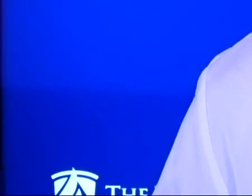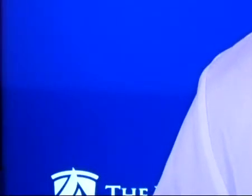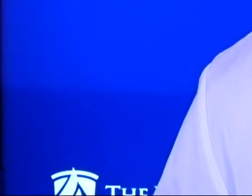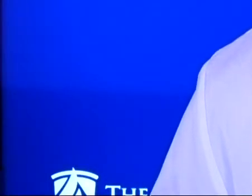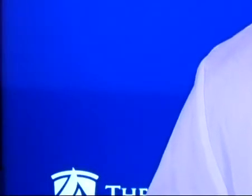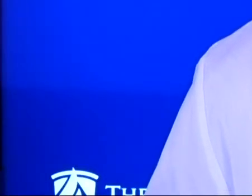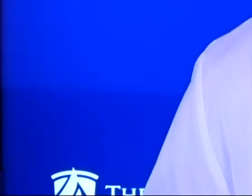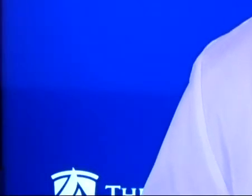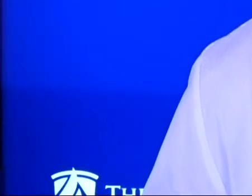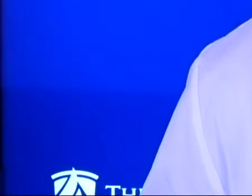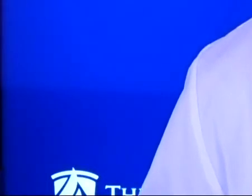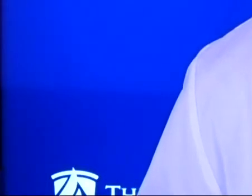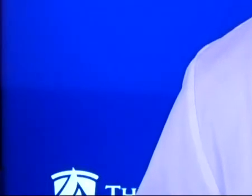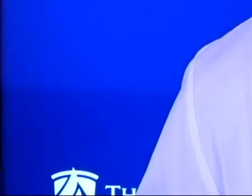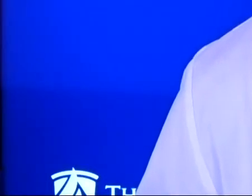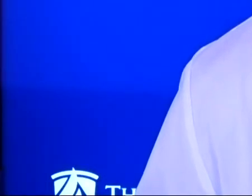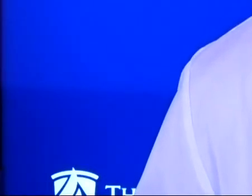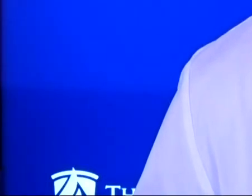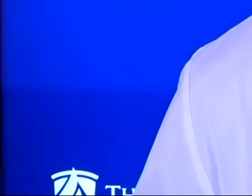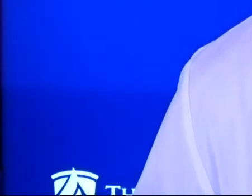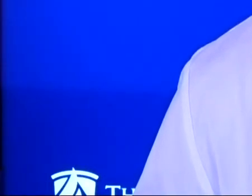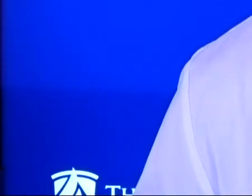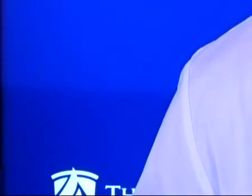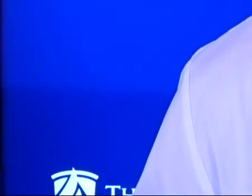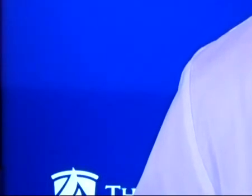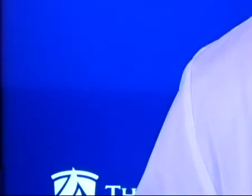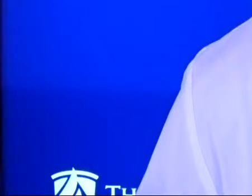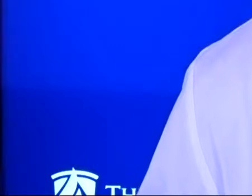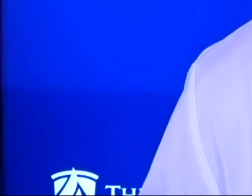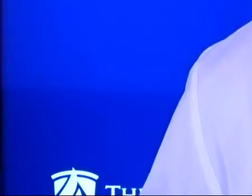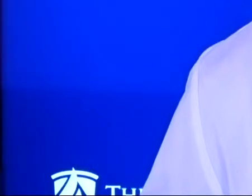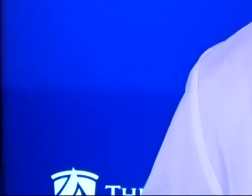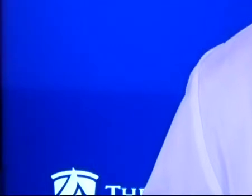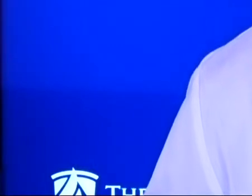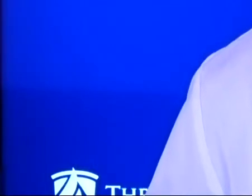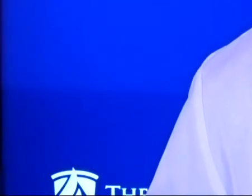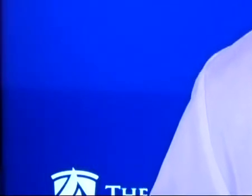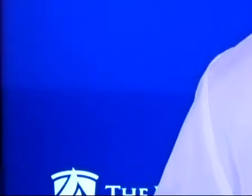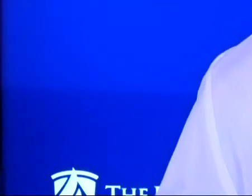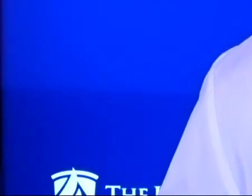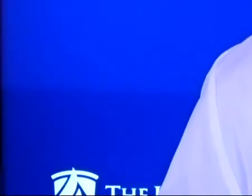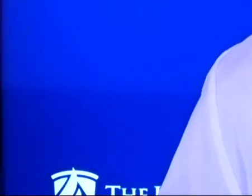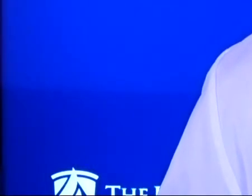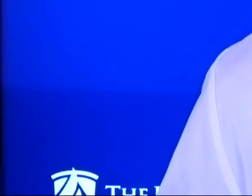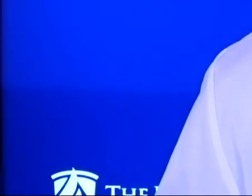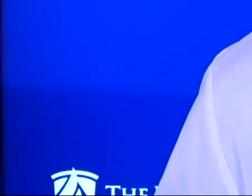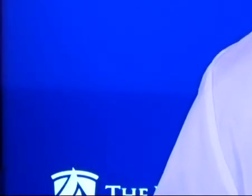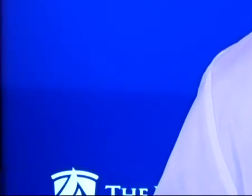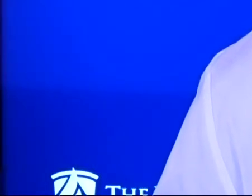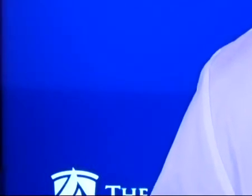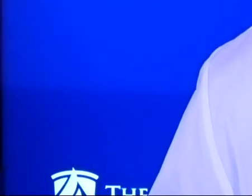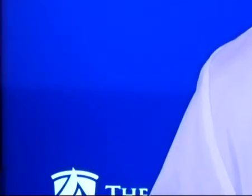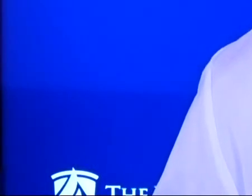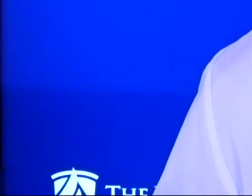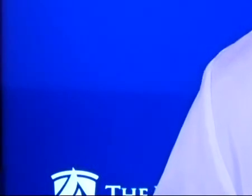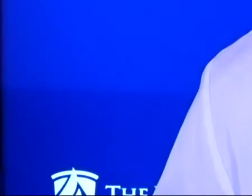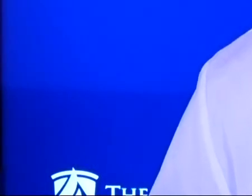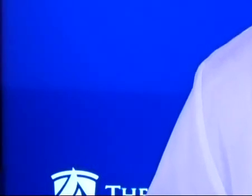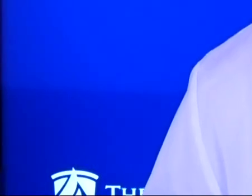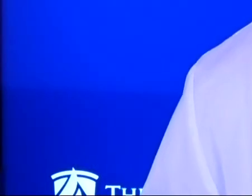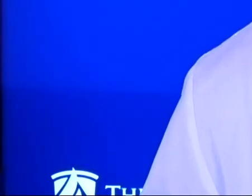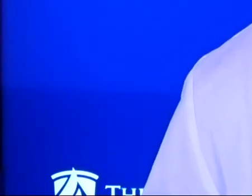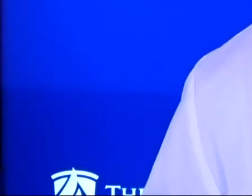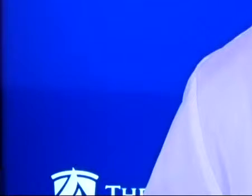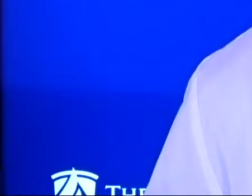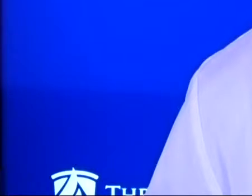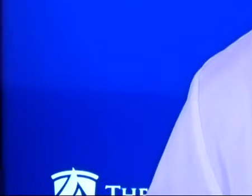last. That is I guess that was okayed by the FDA. We know the CDC is meeting. We know there will not